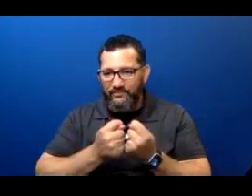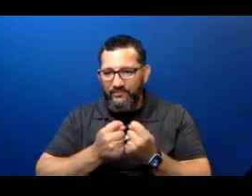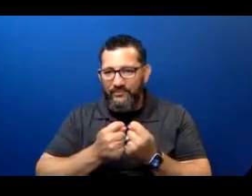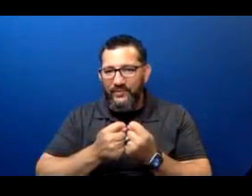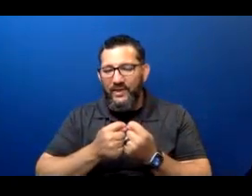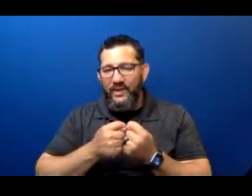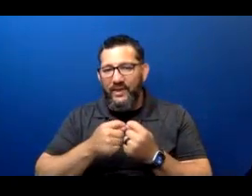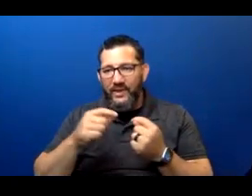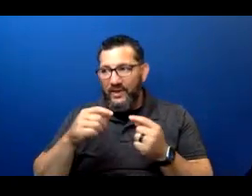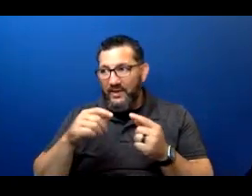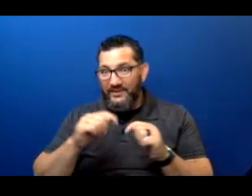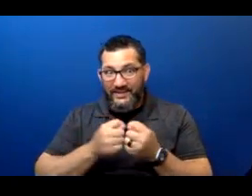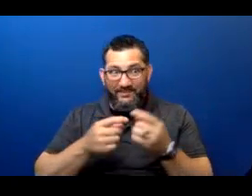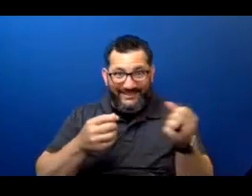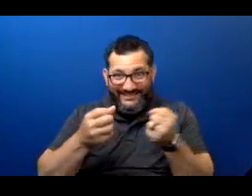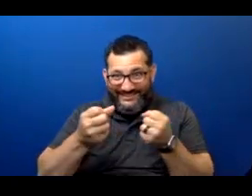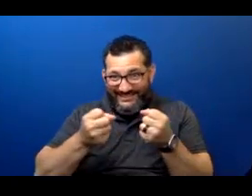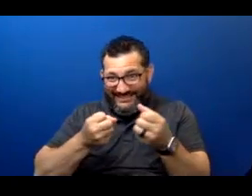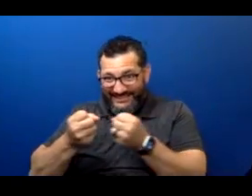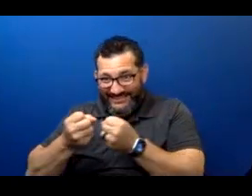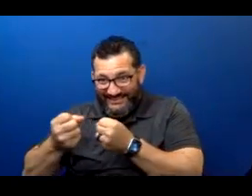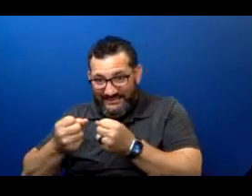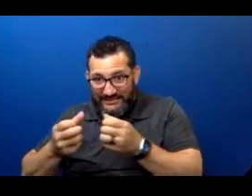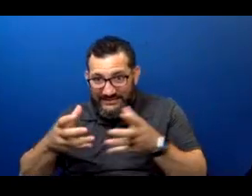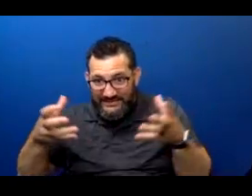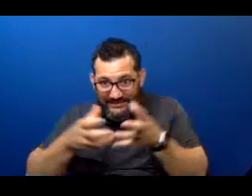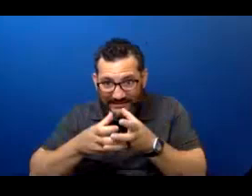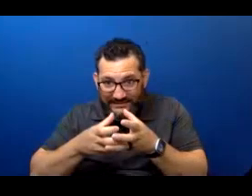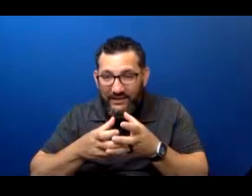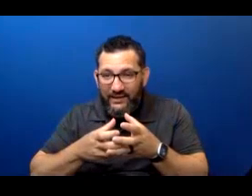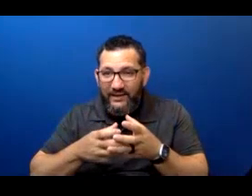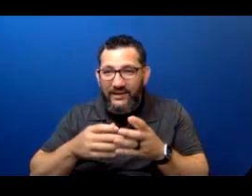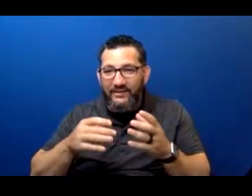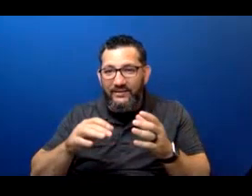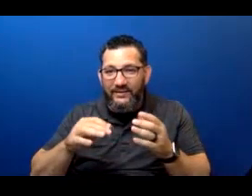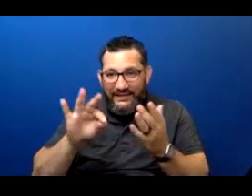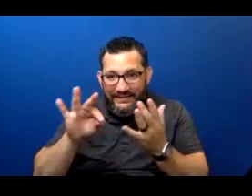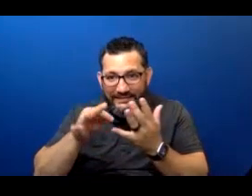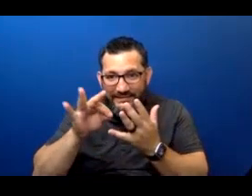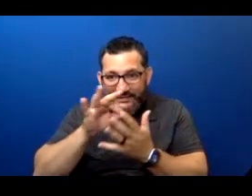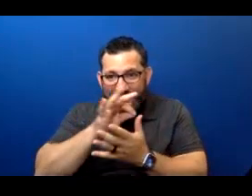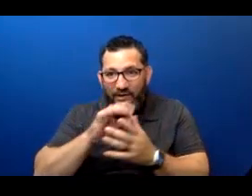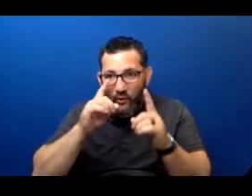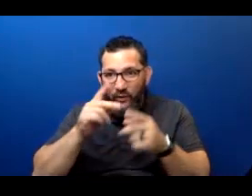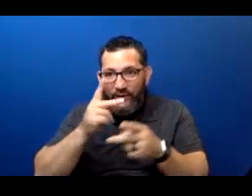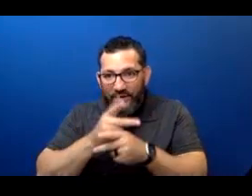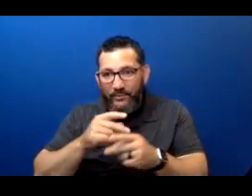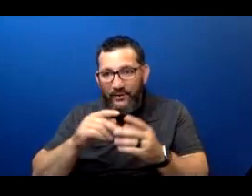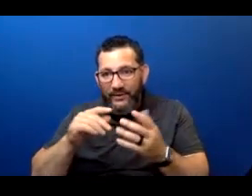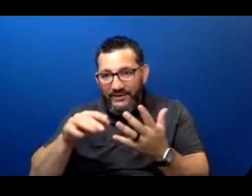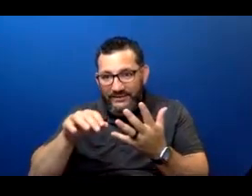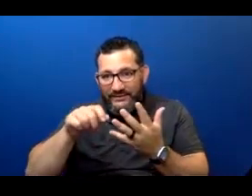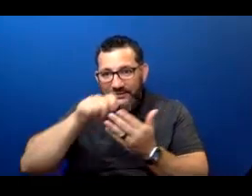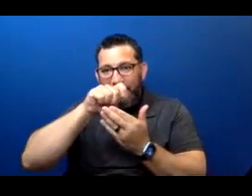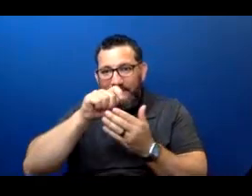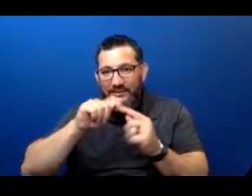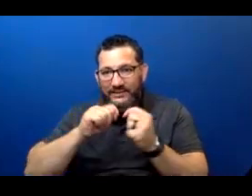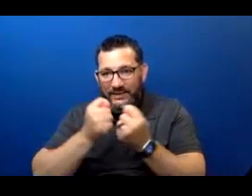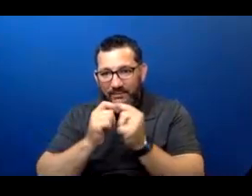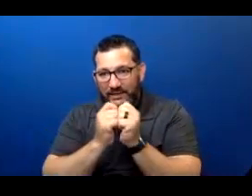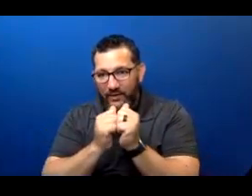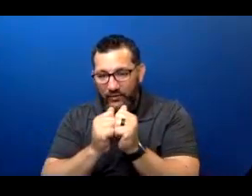cobble together my team. It's like a tapestry of keeping my team together, but this is an opportunity to show